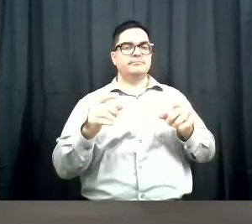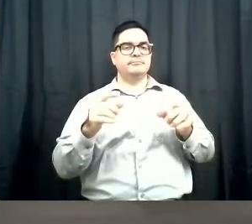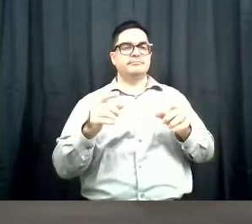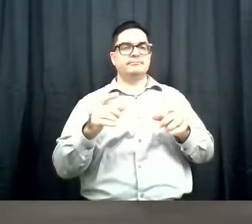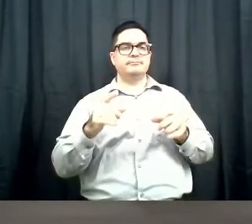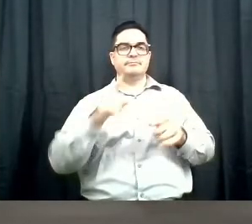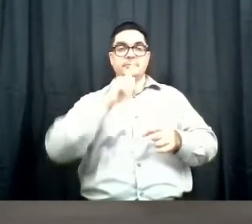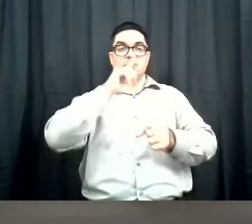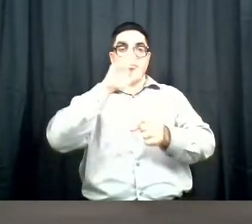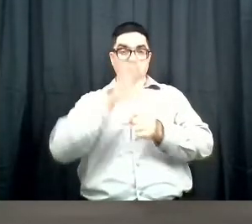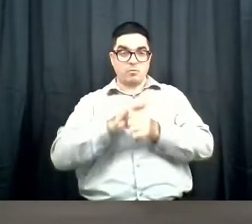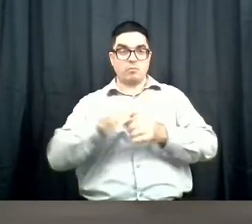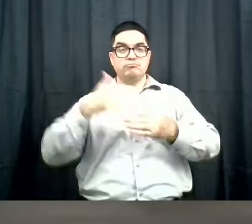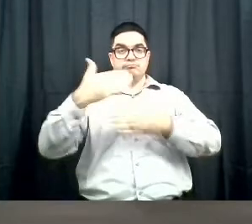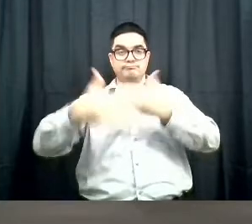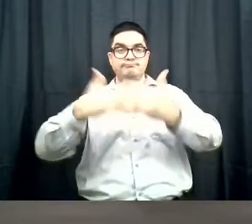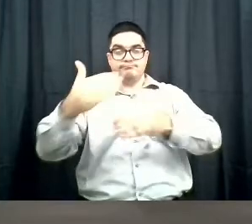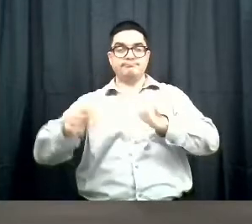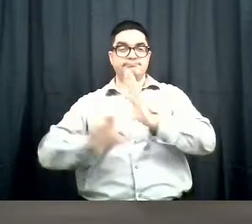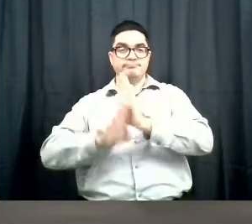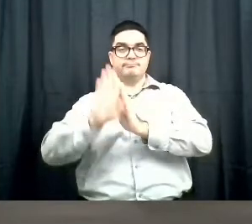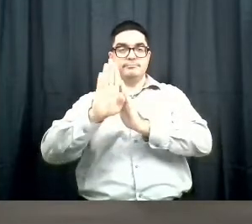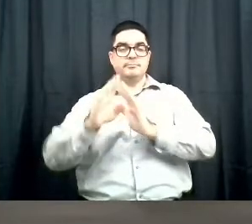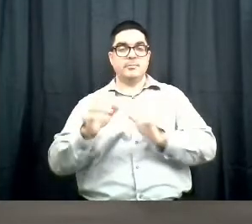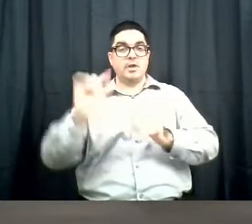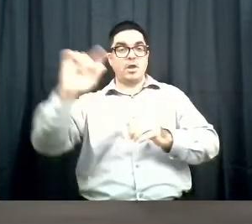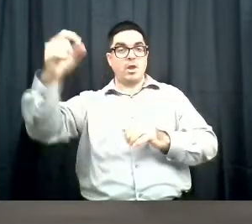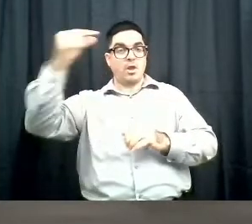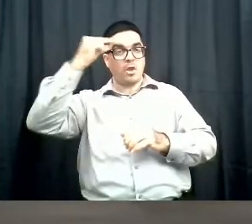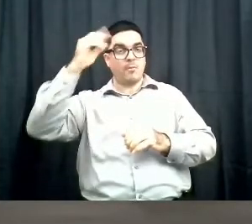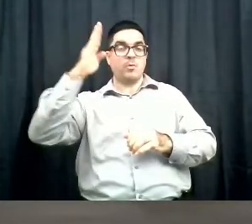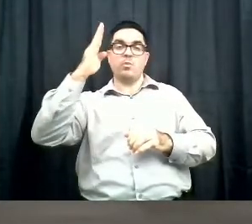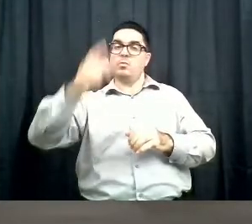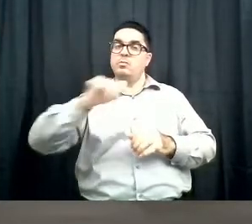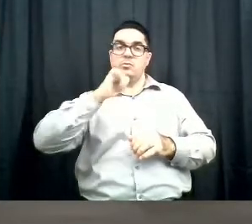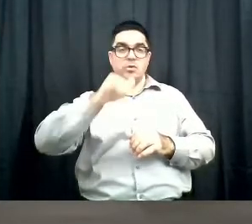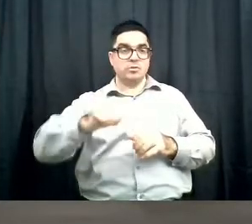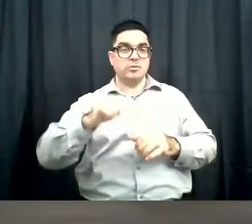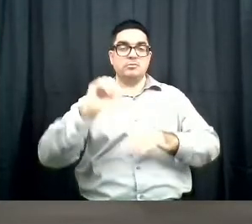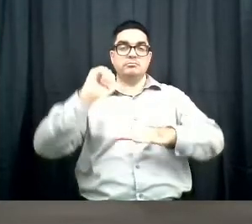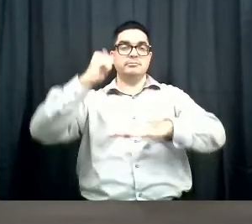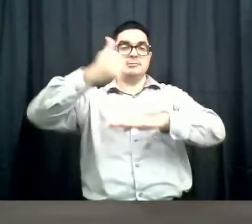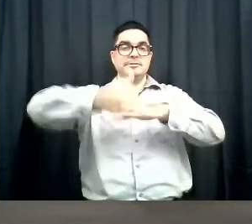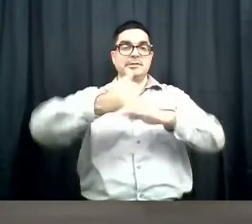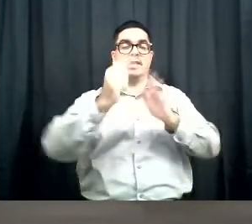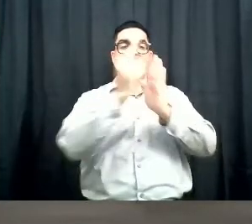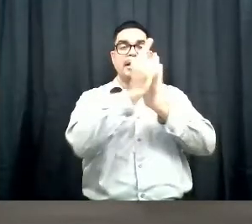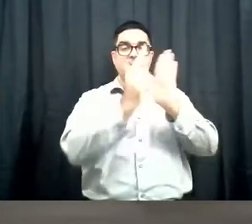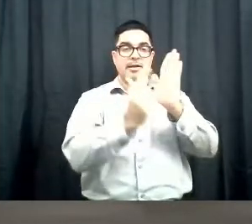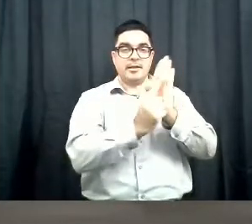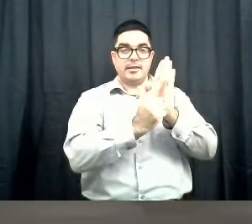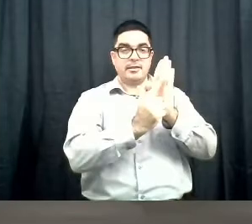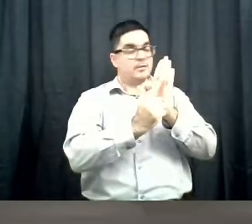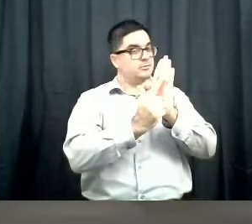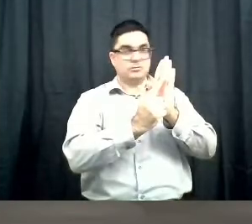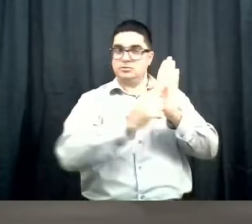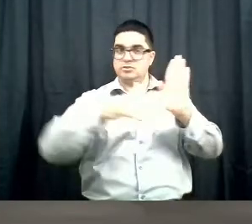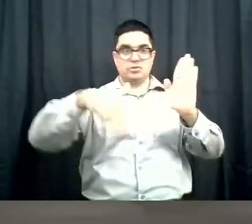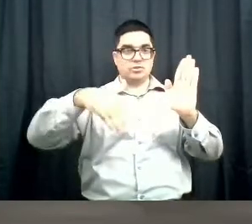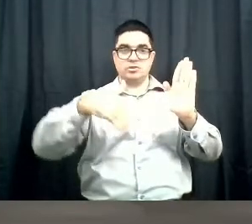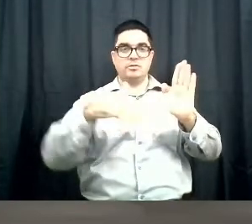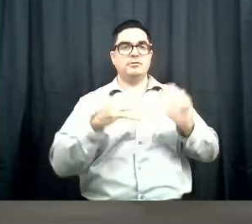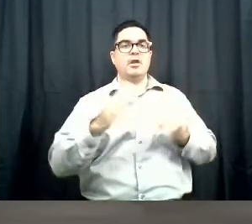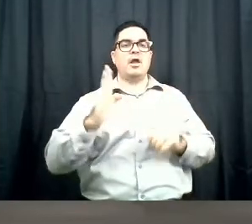debt negotiation front, the government will not implement the Retirement Acts until an agreement is reached with the Oversight